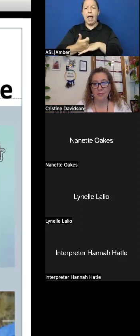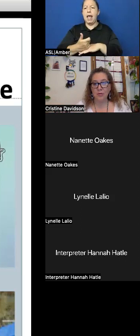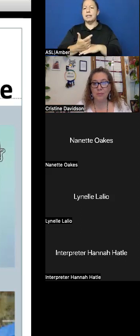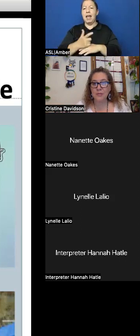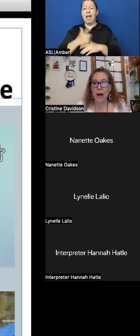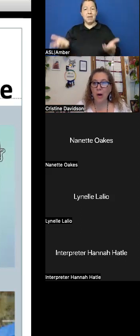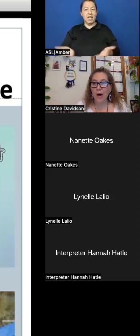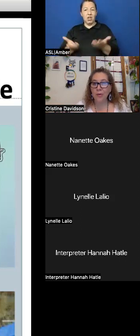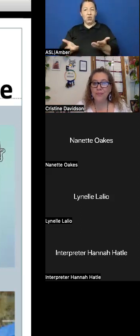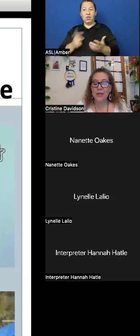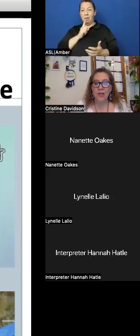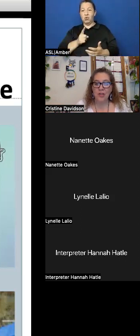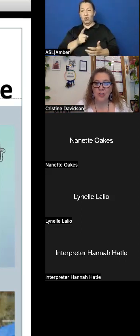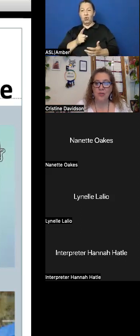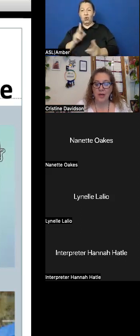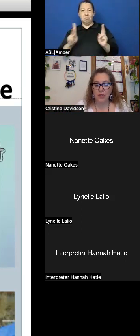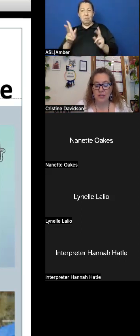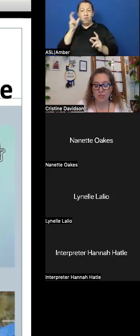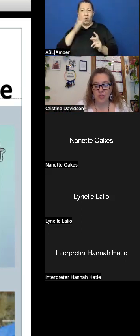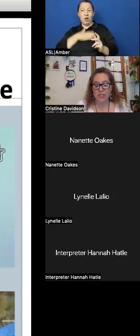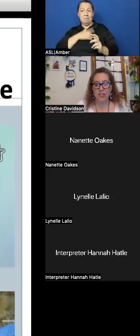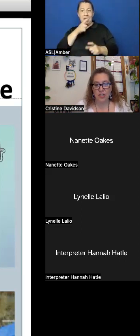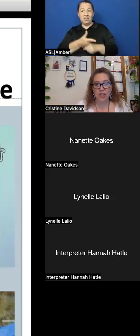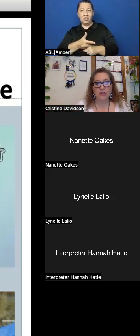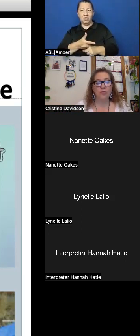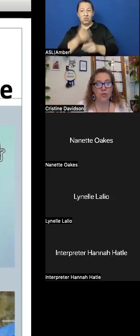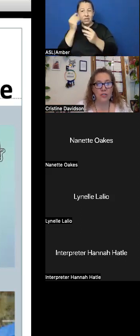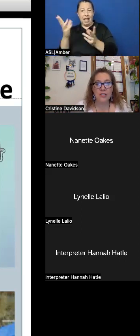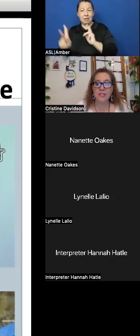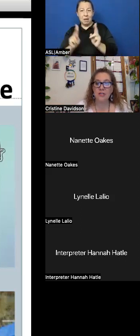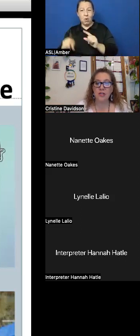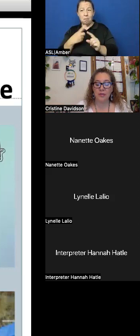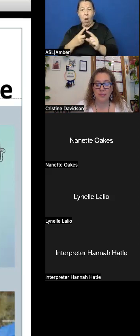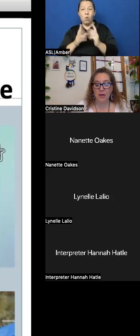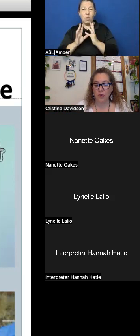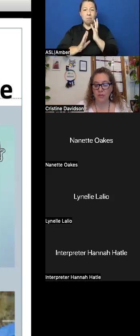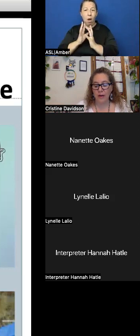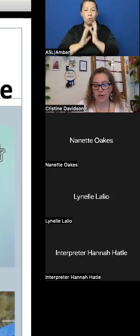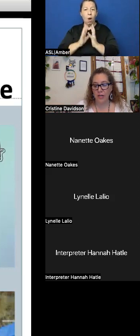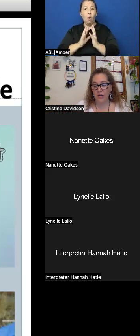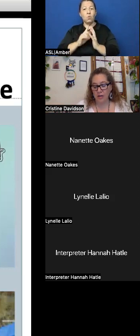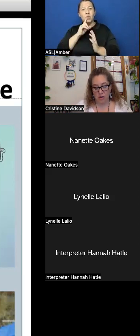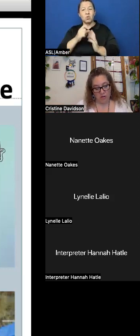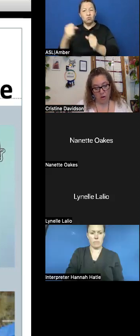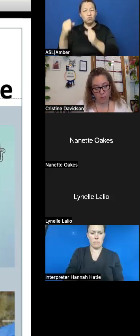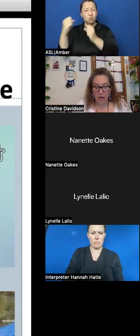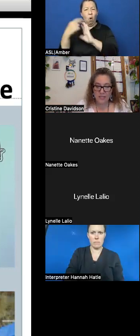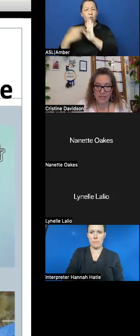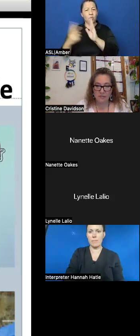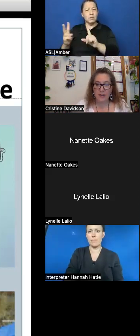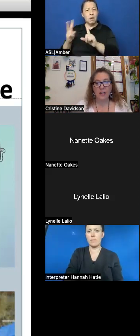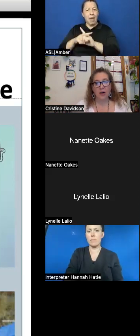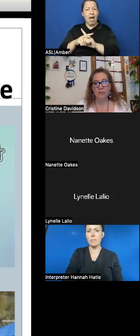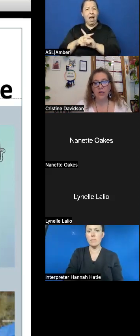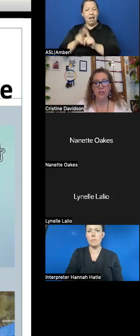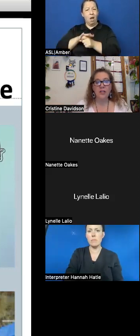on the Kamloops powwow. You know, they put some pretty stringent rules that were very